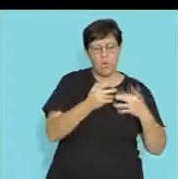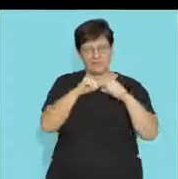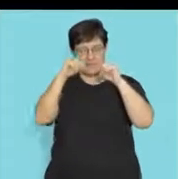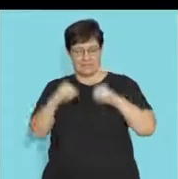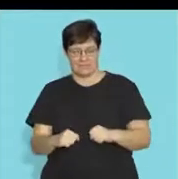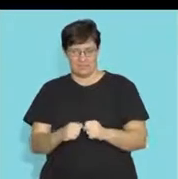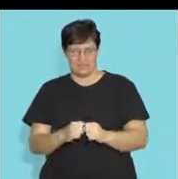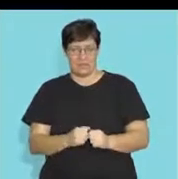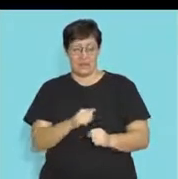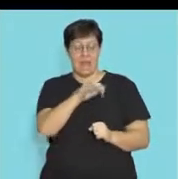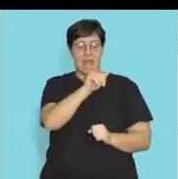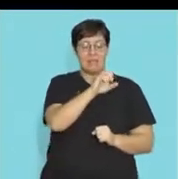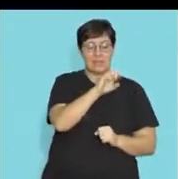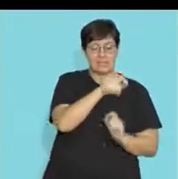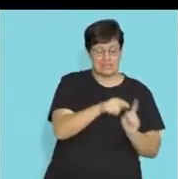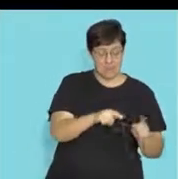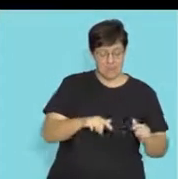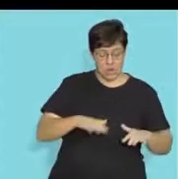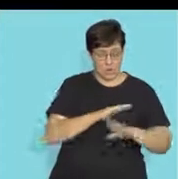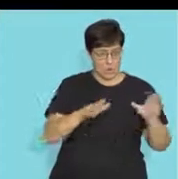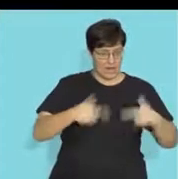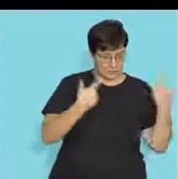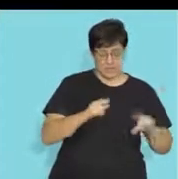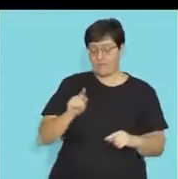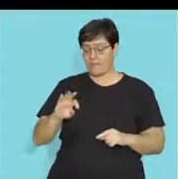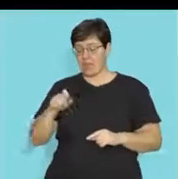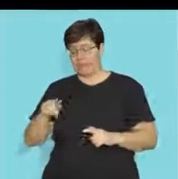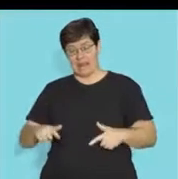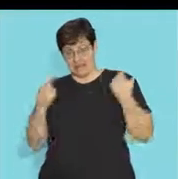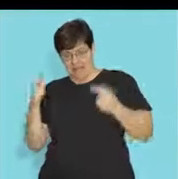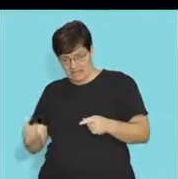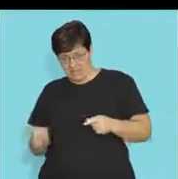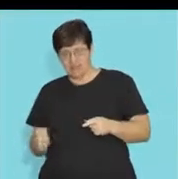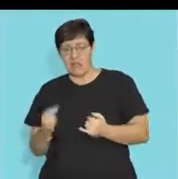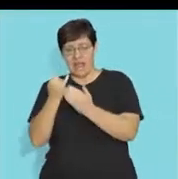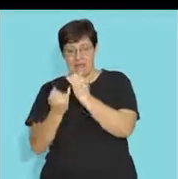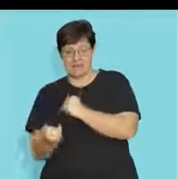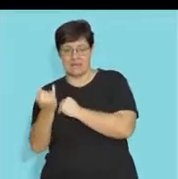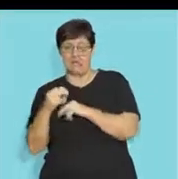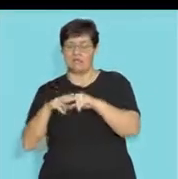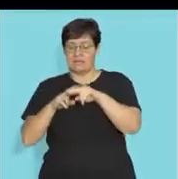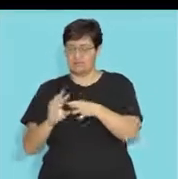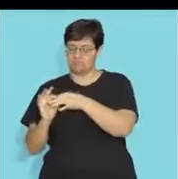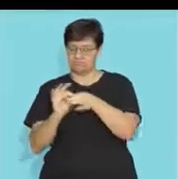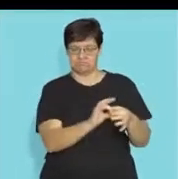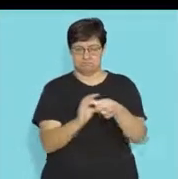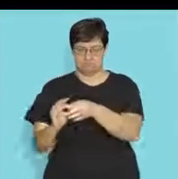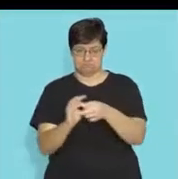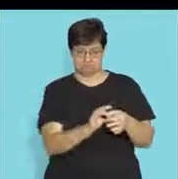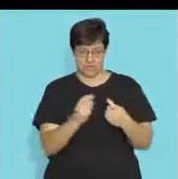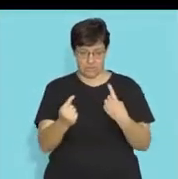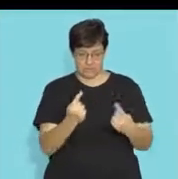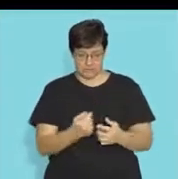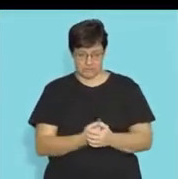or system in which the abiotic and the biotic components are interdependent and interact closely.